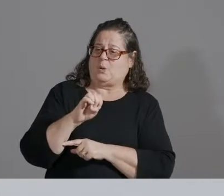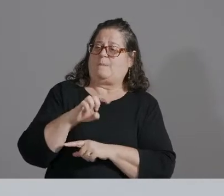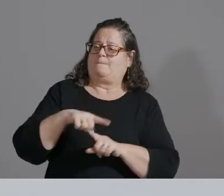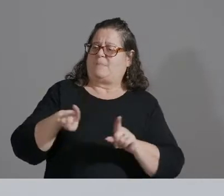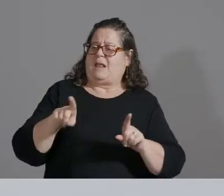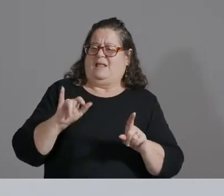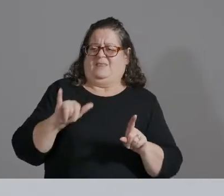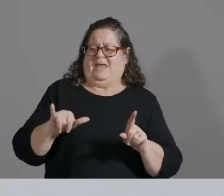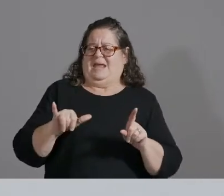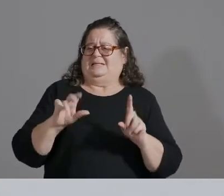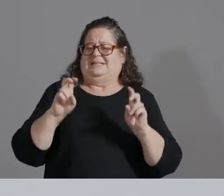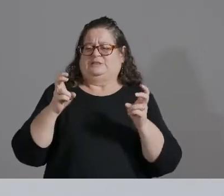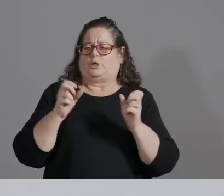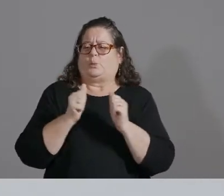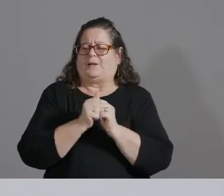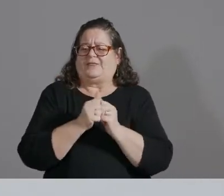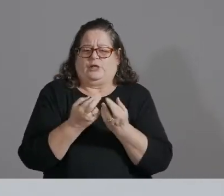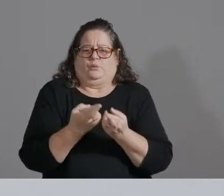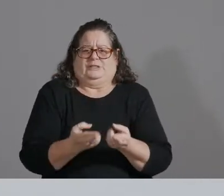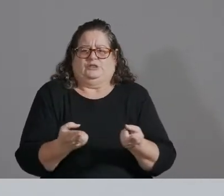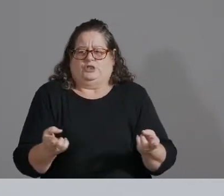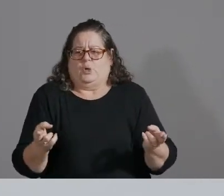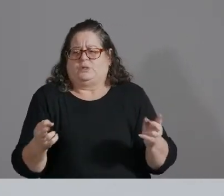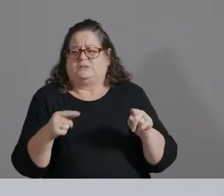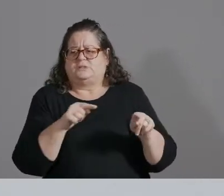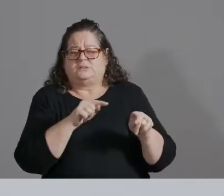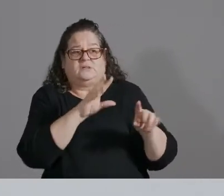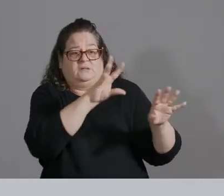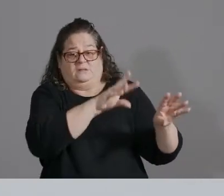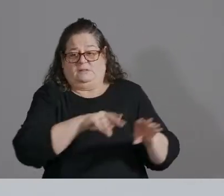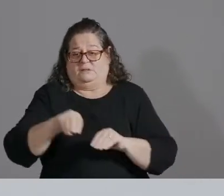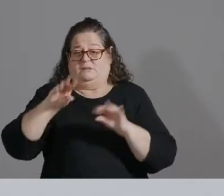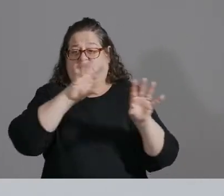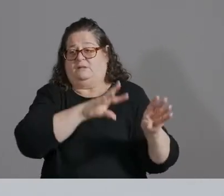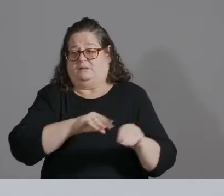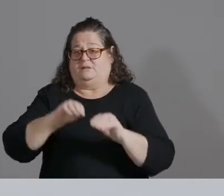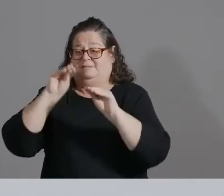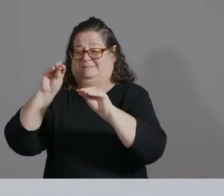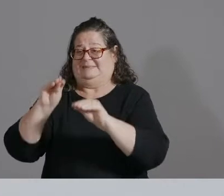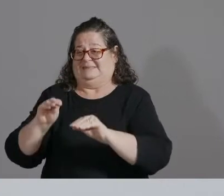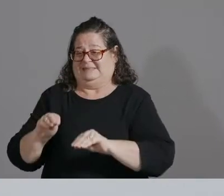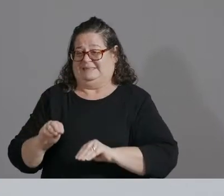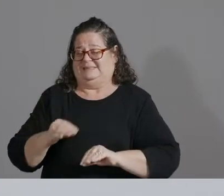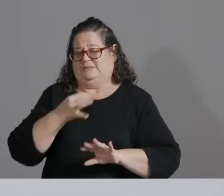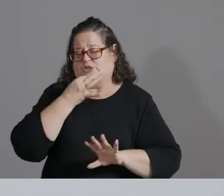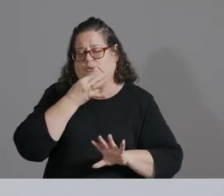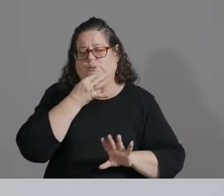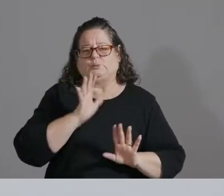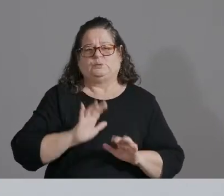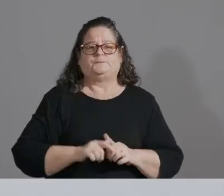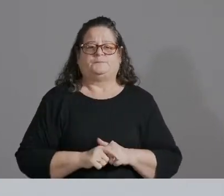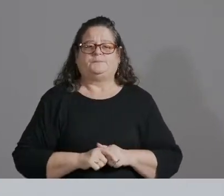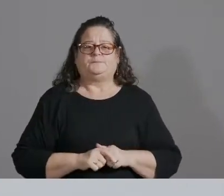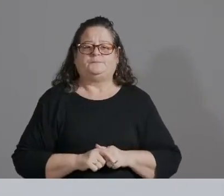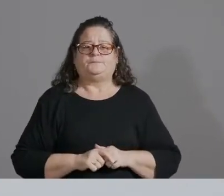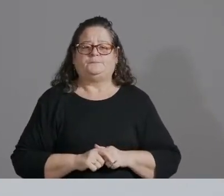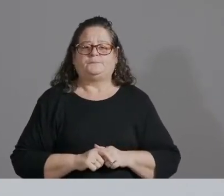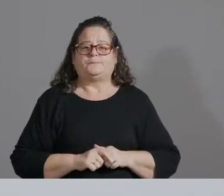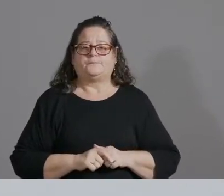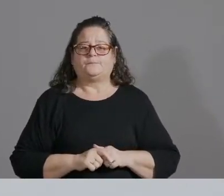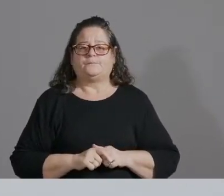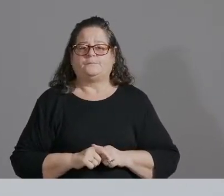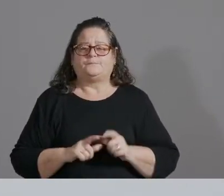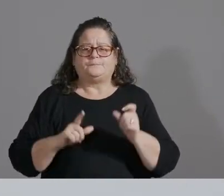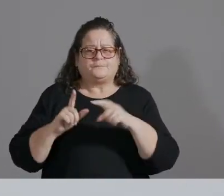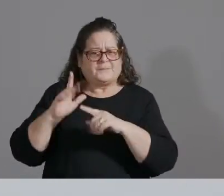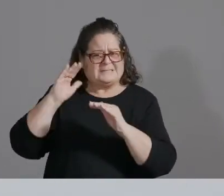built out and added to the dashboard, we will be doing that. Do you have an ETA on when we can expect